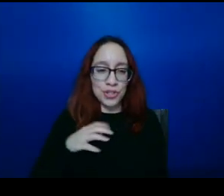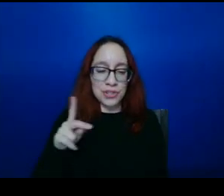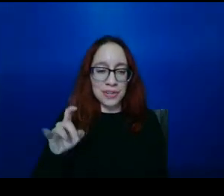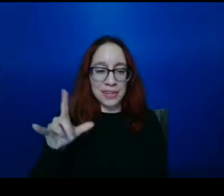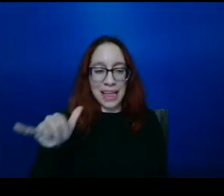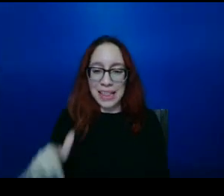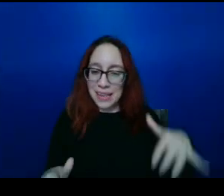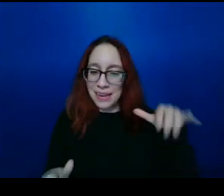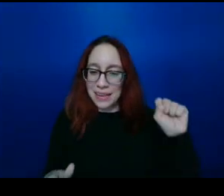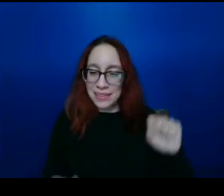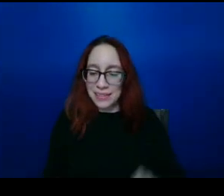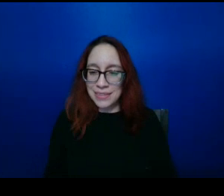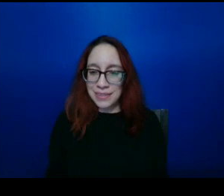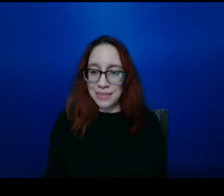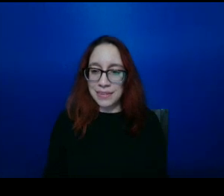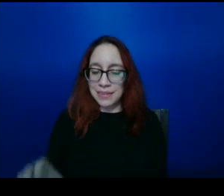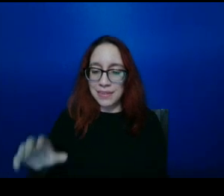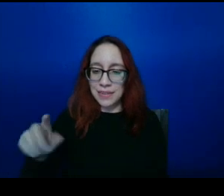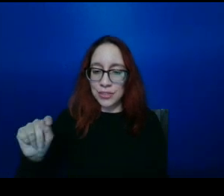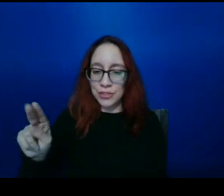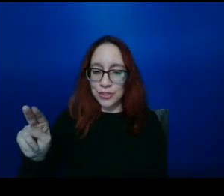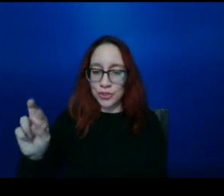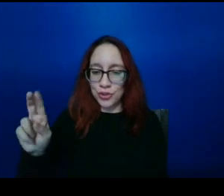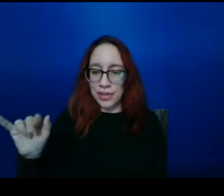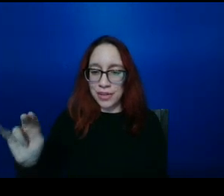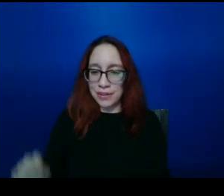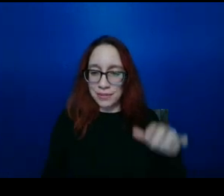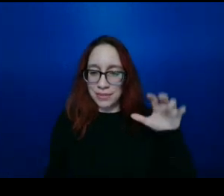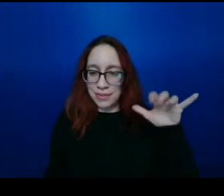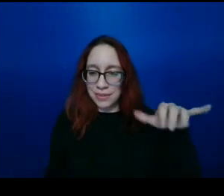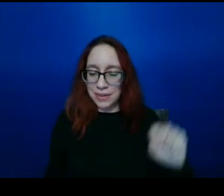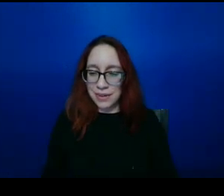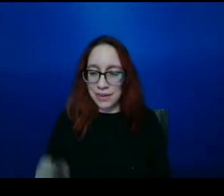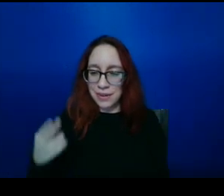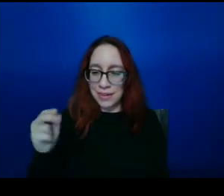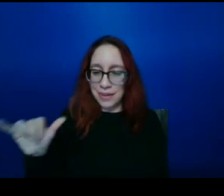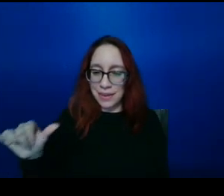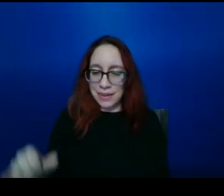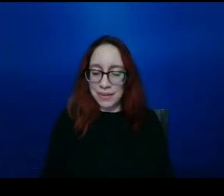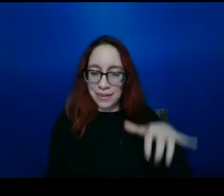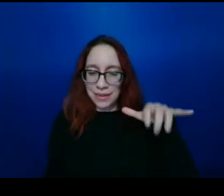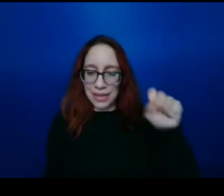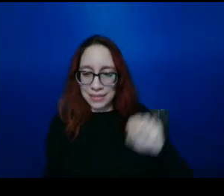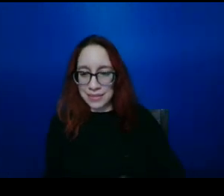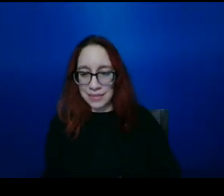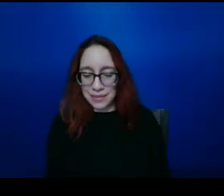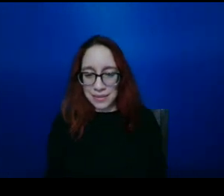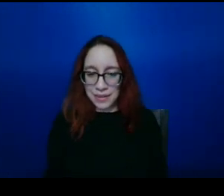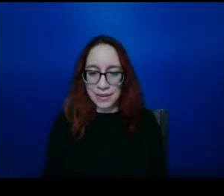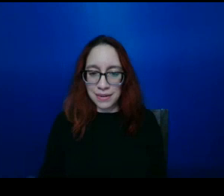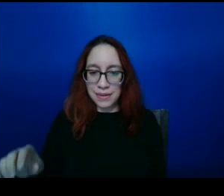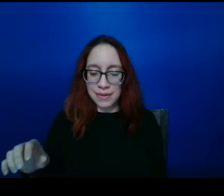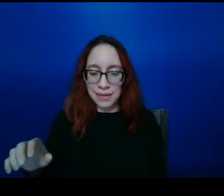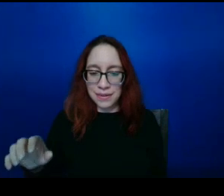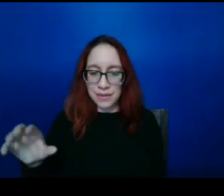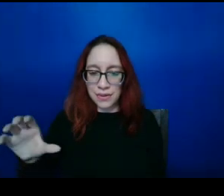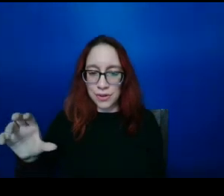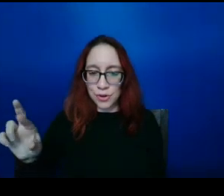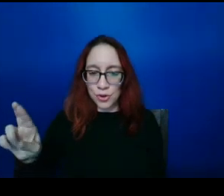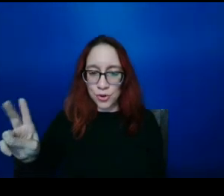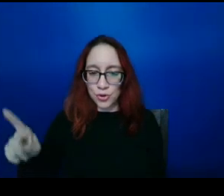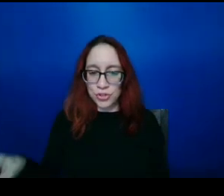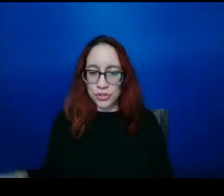Yes. Commissioner Turkin? Yes. Commissioner Hay? Yes. Vice Mayor Cruz?